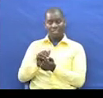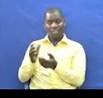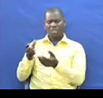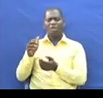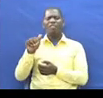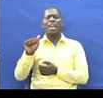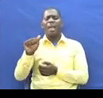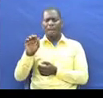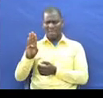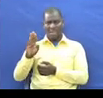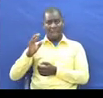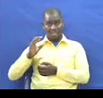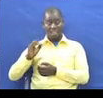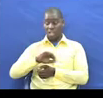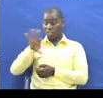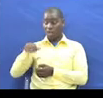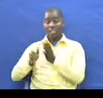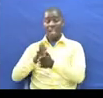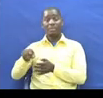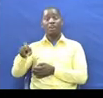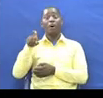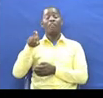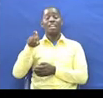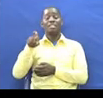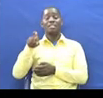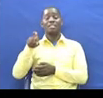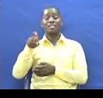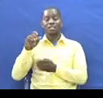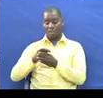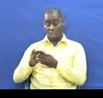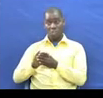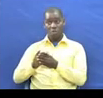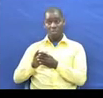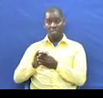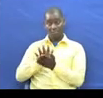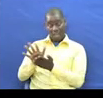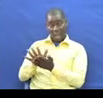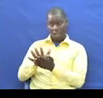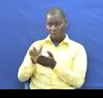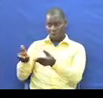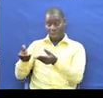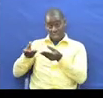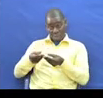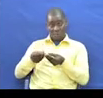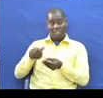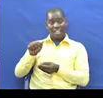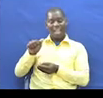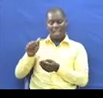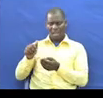B, and C with those elements of x as shown by the arrows here. Let me take this A related to